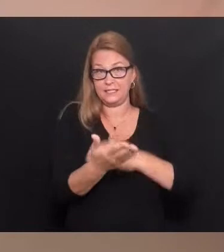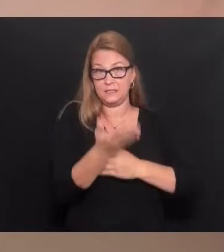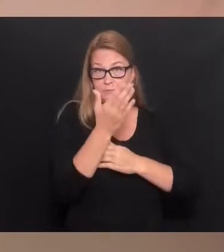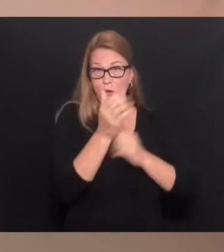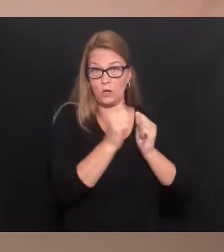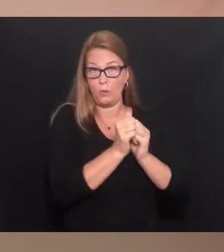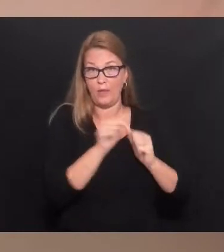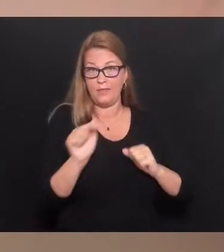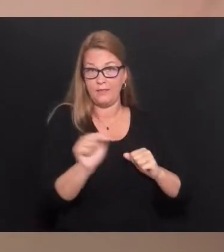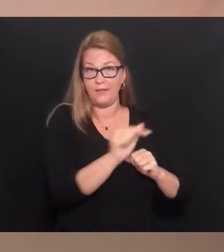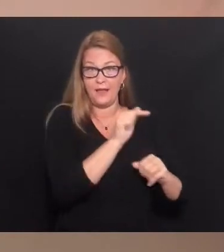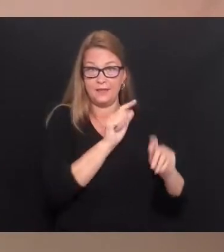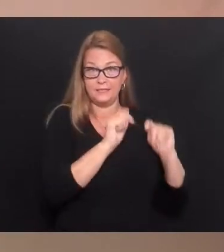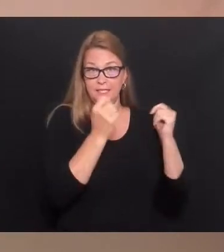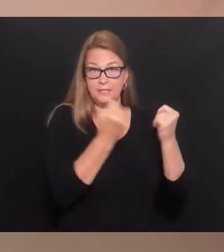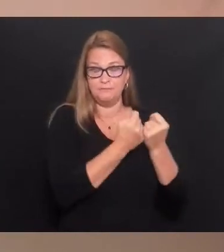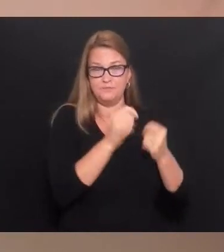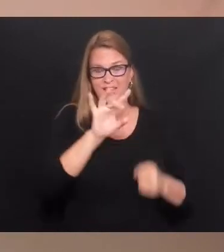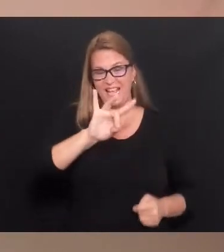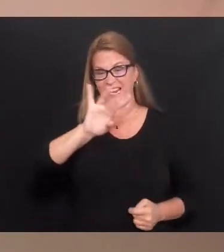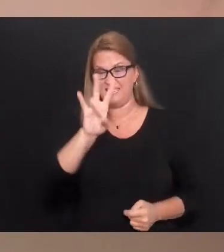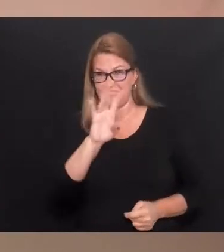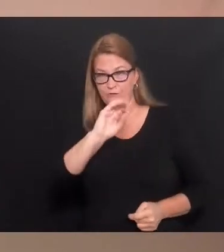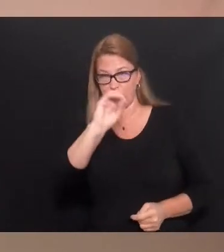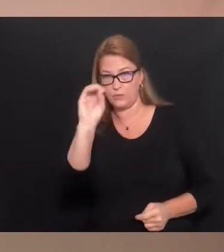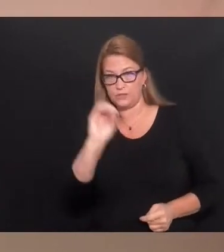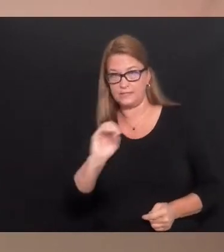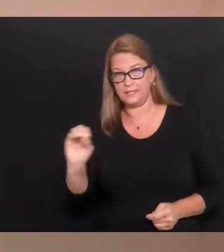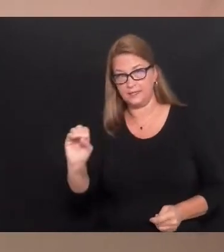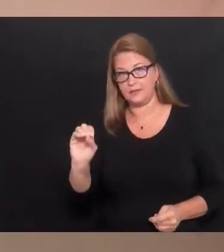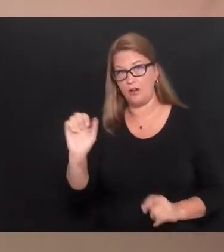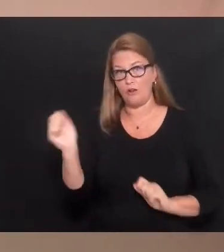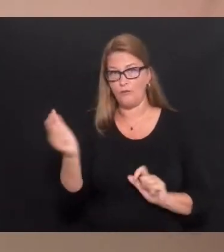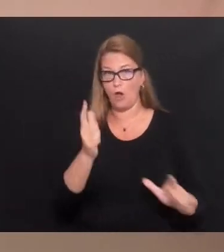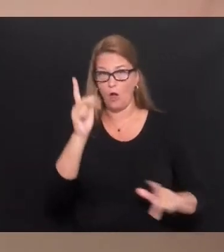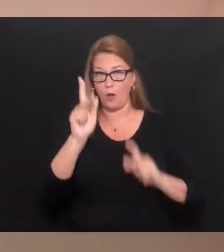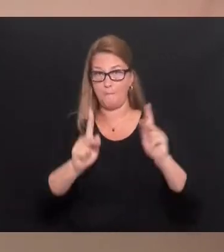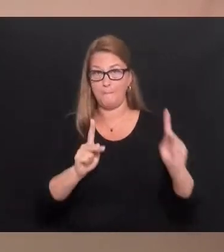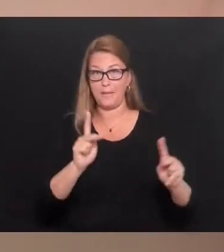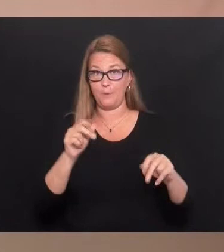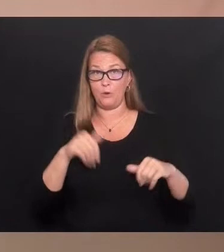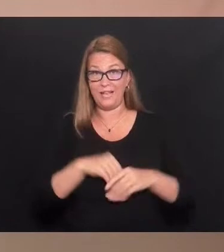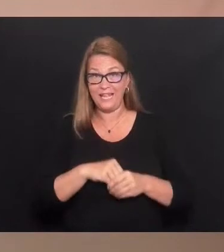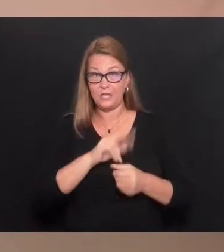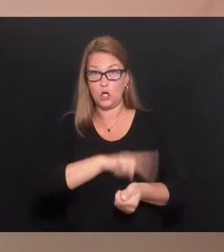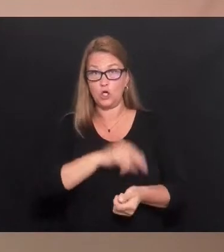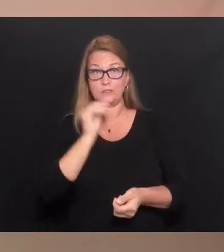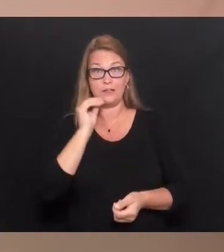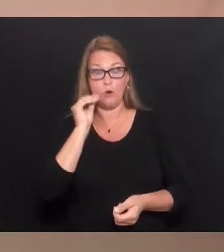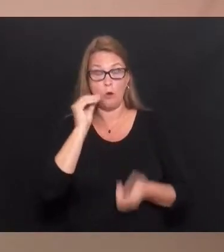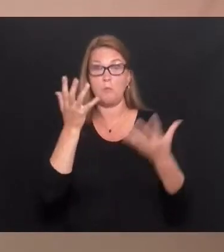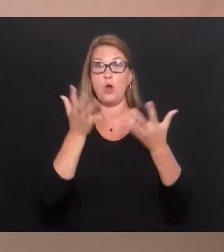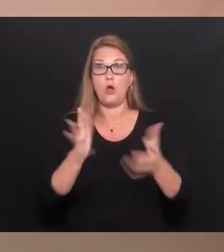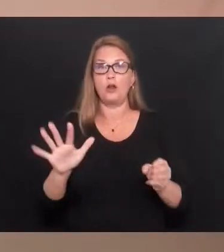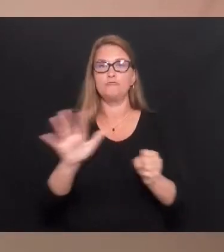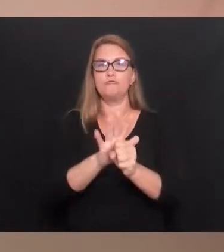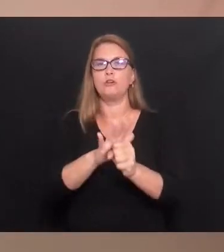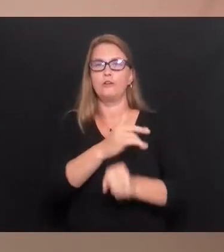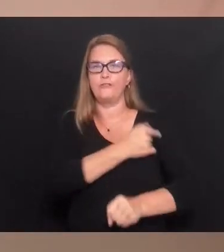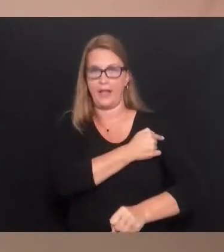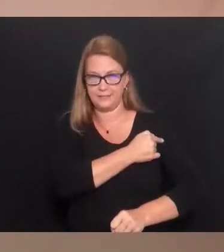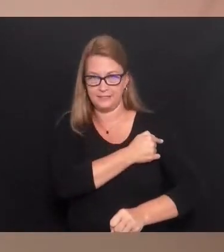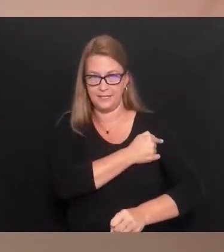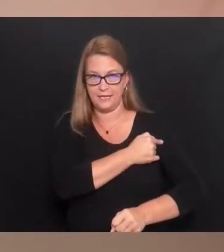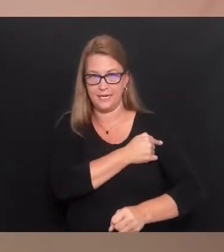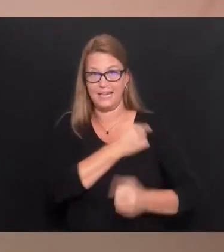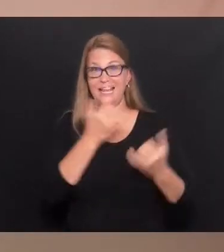that 87% of all residents are vaccinated and 70% of the